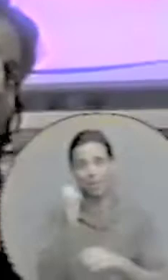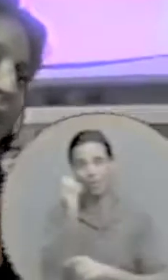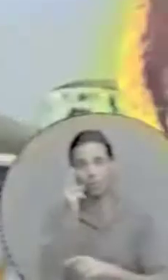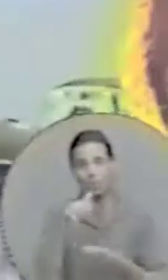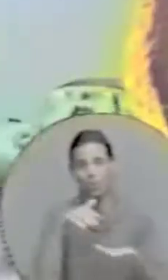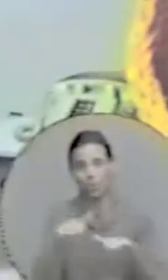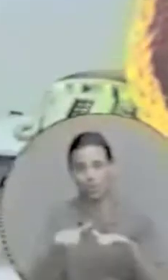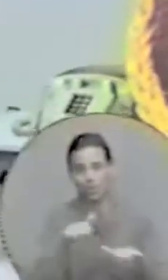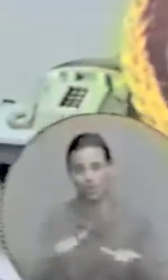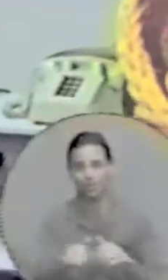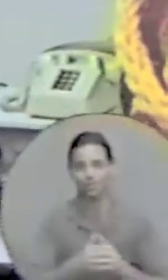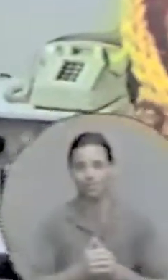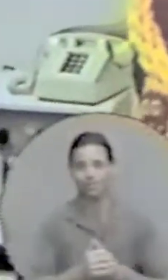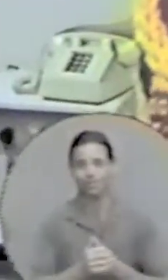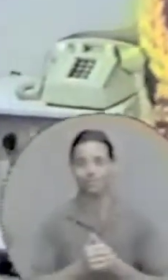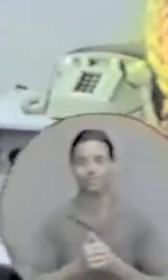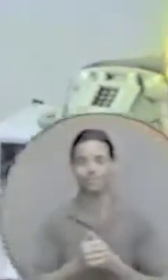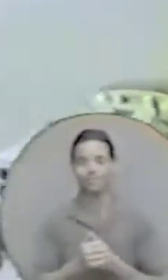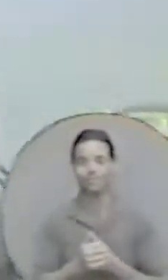noontime walk.